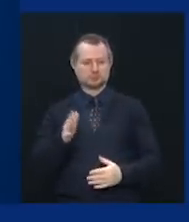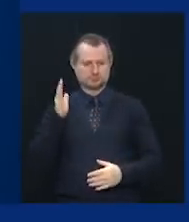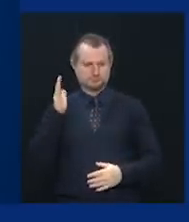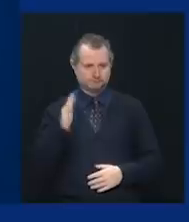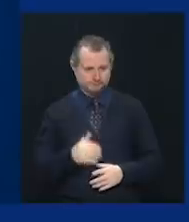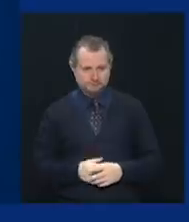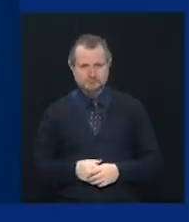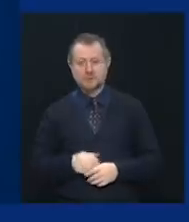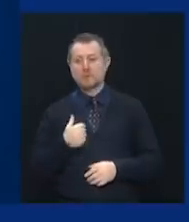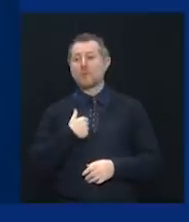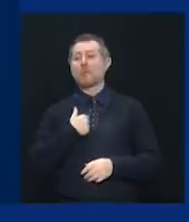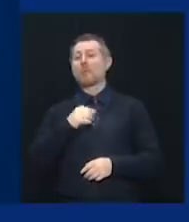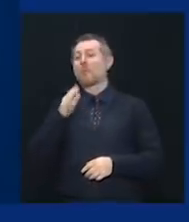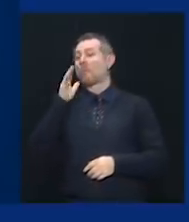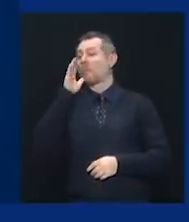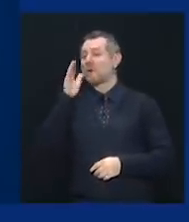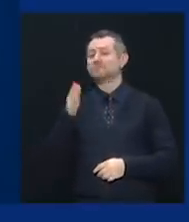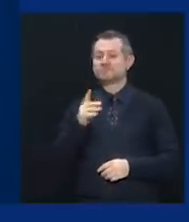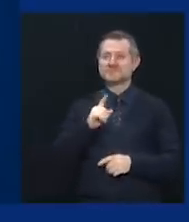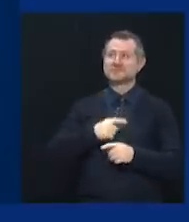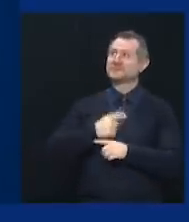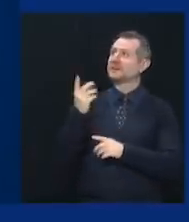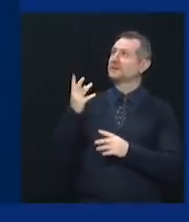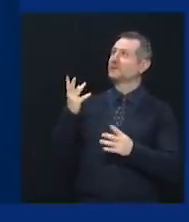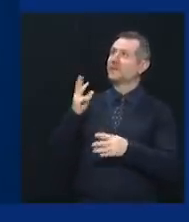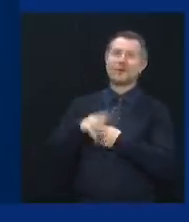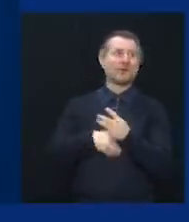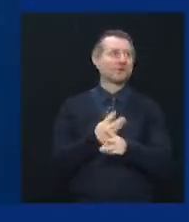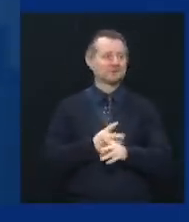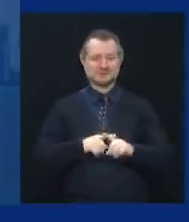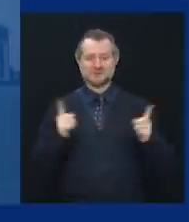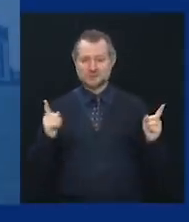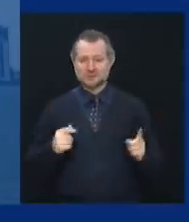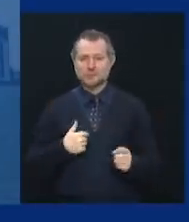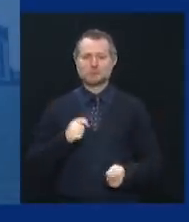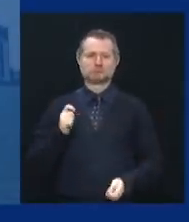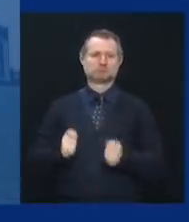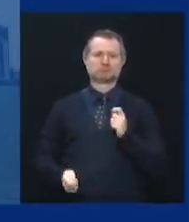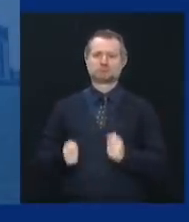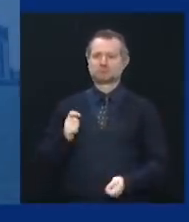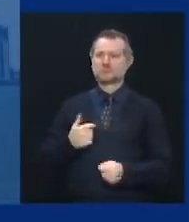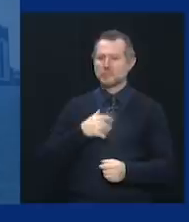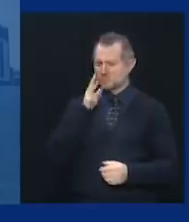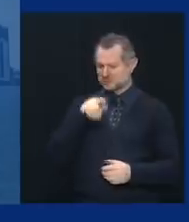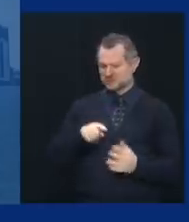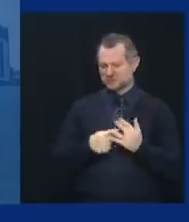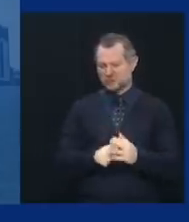different time. And adjust to the times, but that will be this coming Monday.